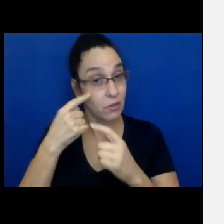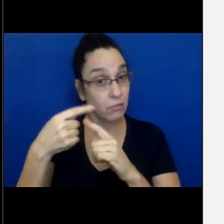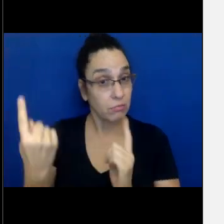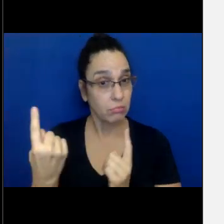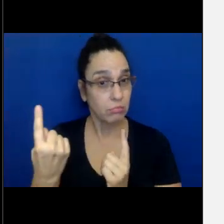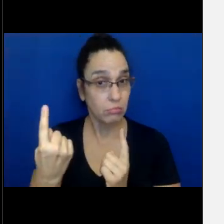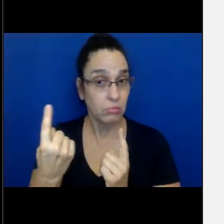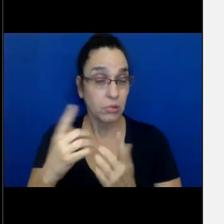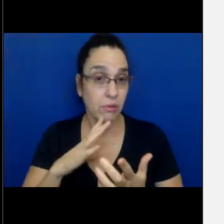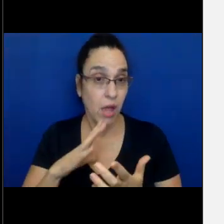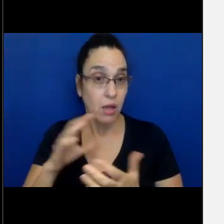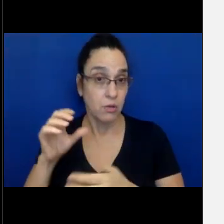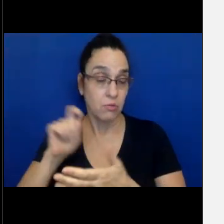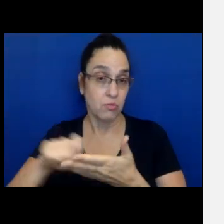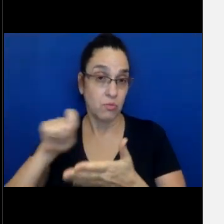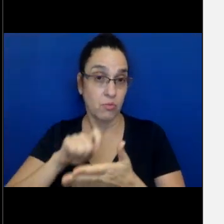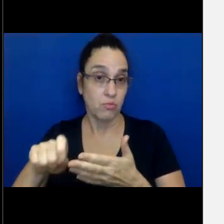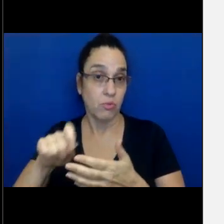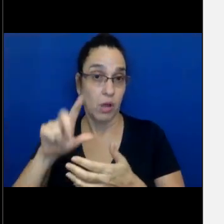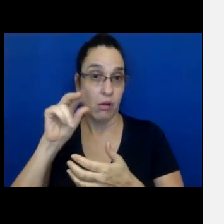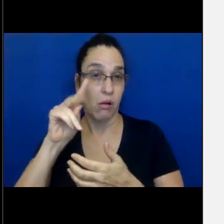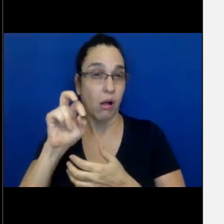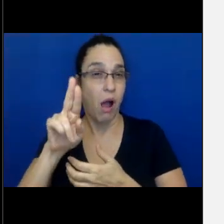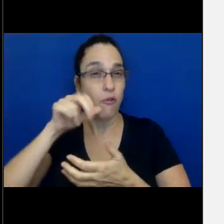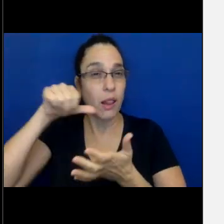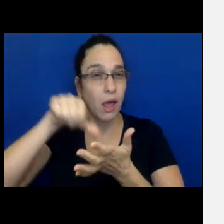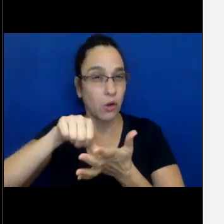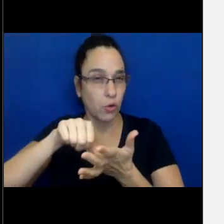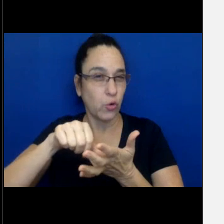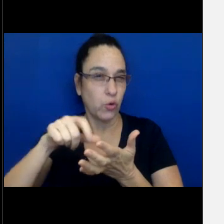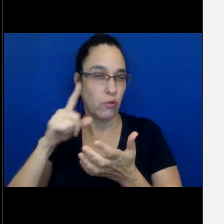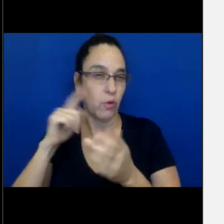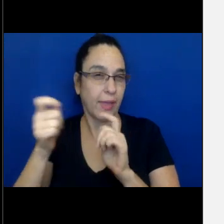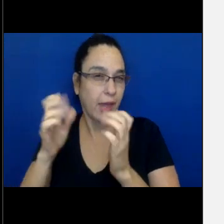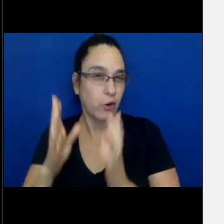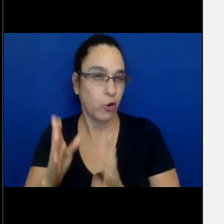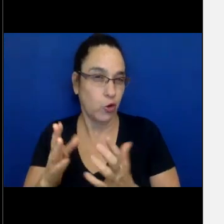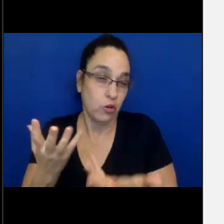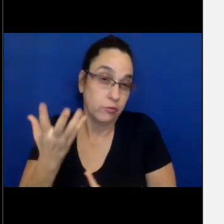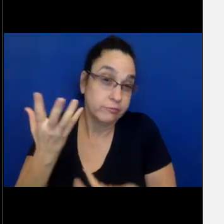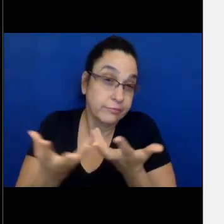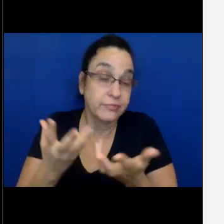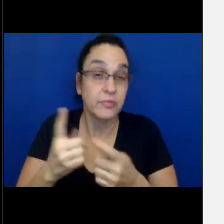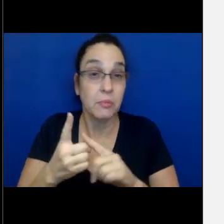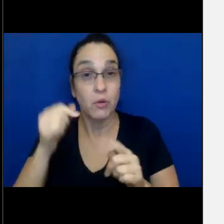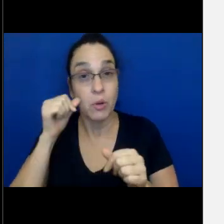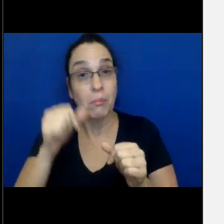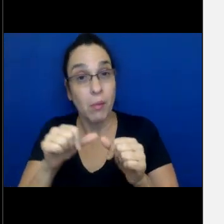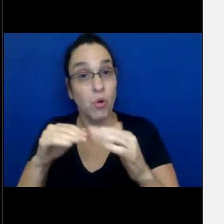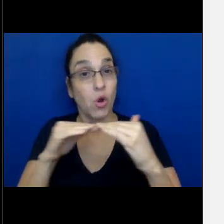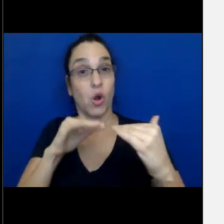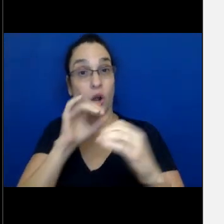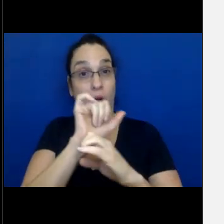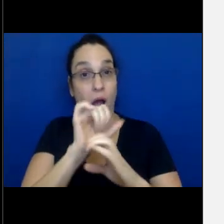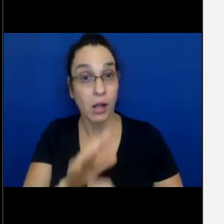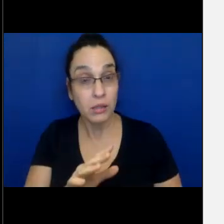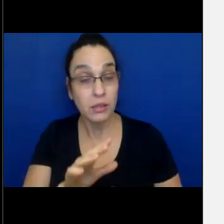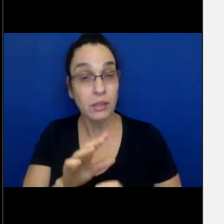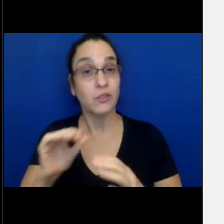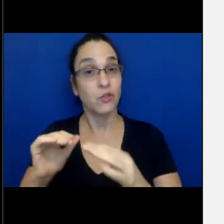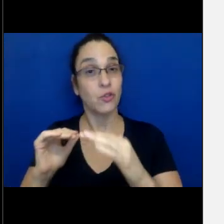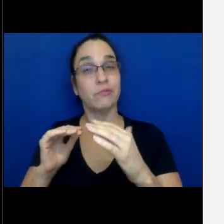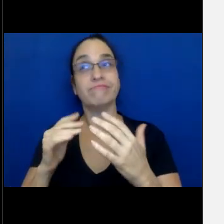cover letter to the editor. But remember that, your colleagues and your peers are trying to make this the